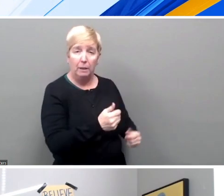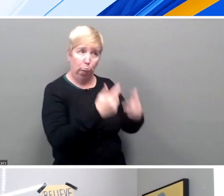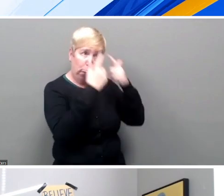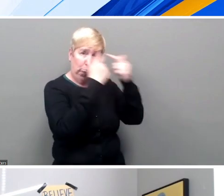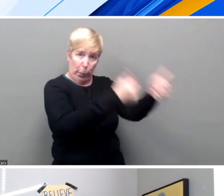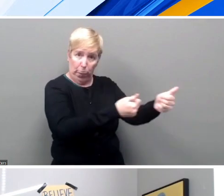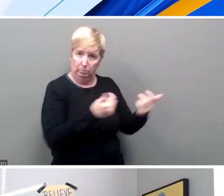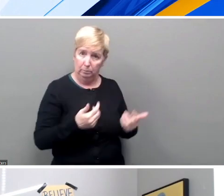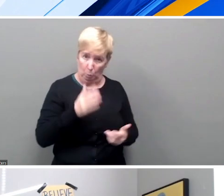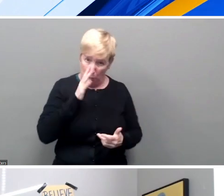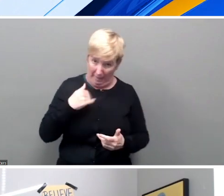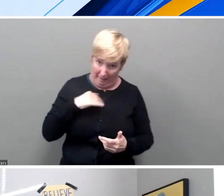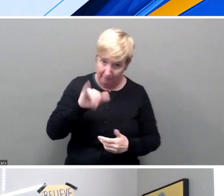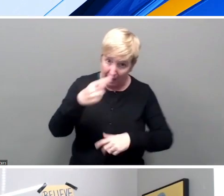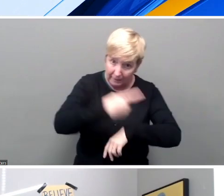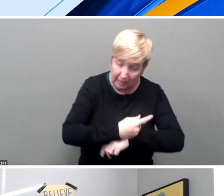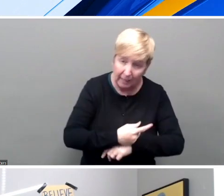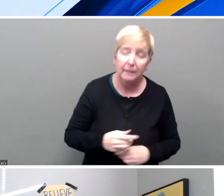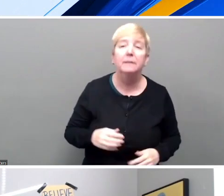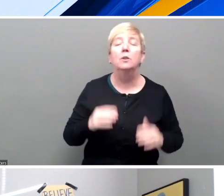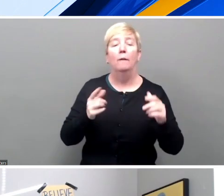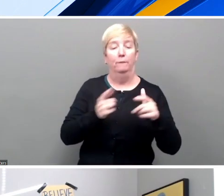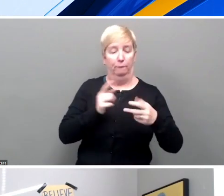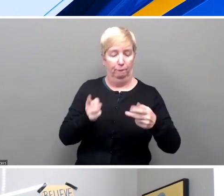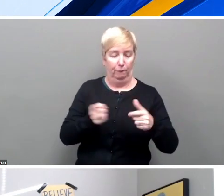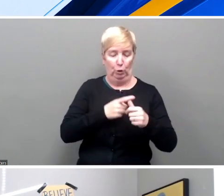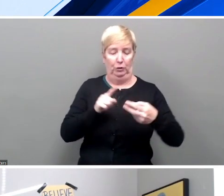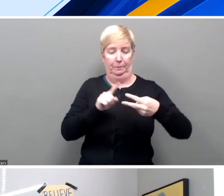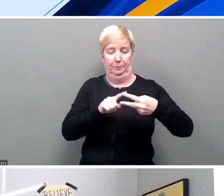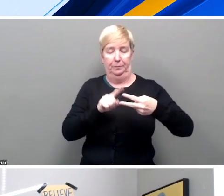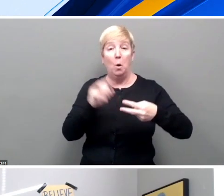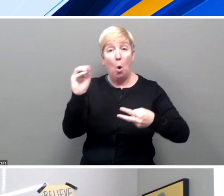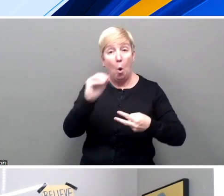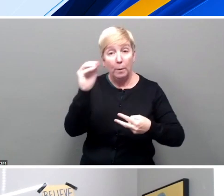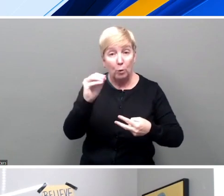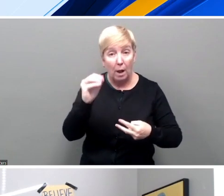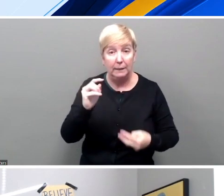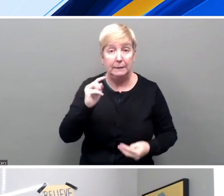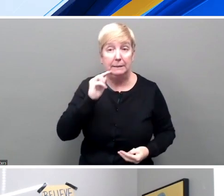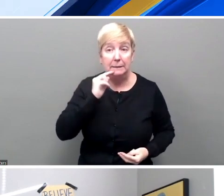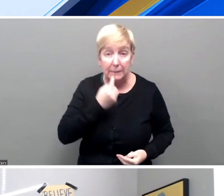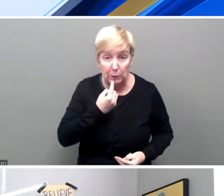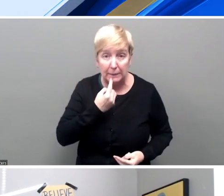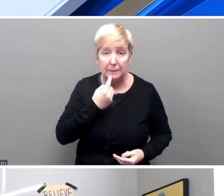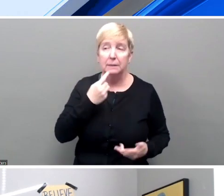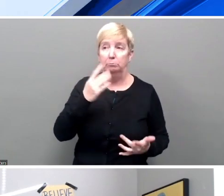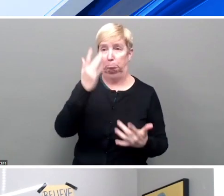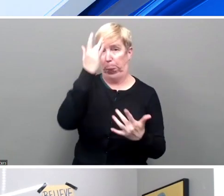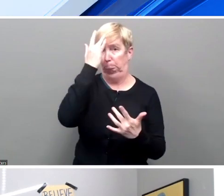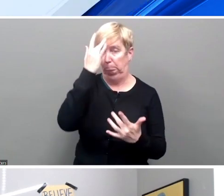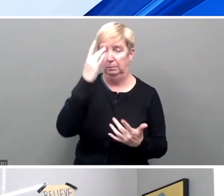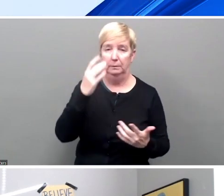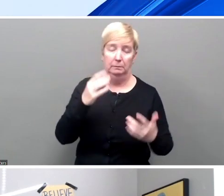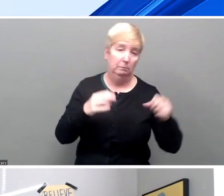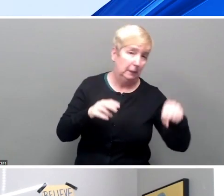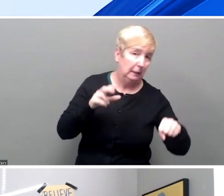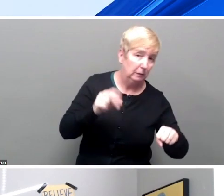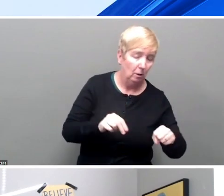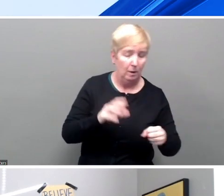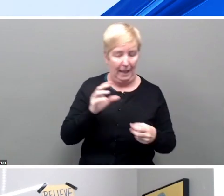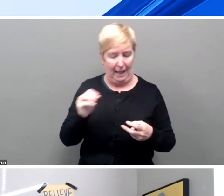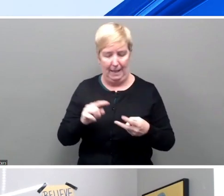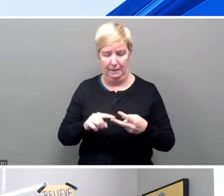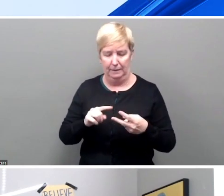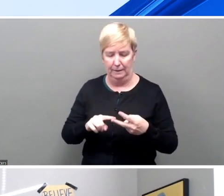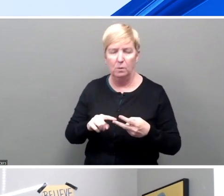about the seriousness of Omicron and what we can extrapolate from the data at this point? And at what point is